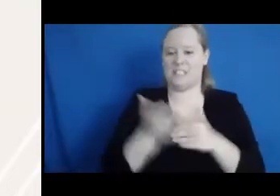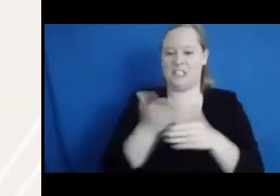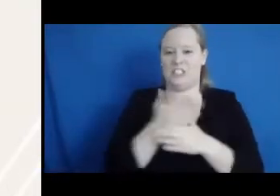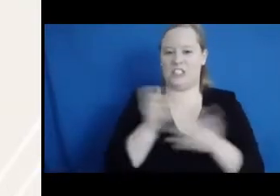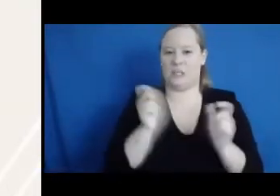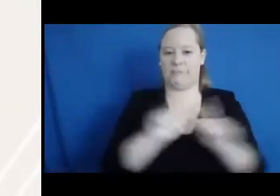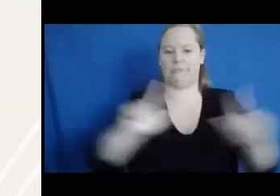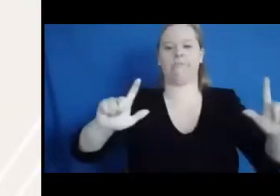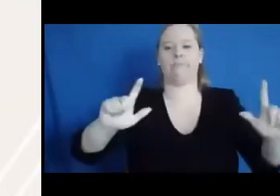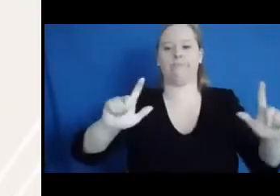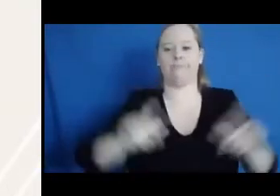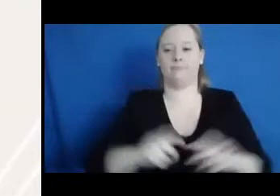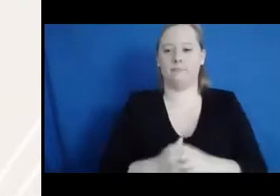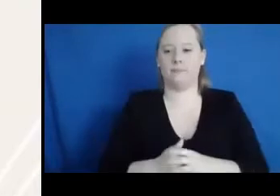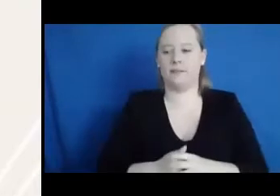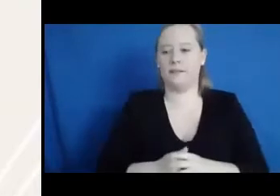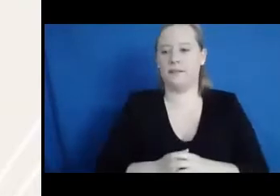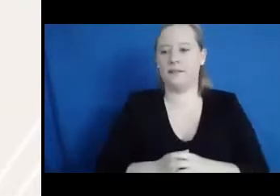Okay.